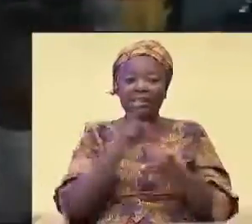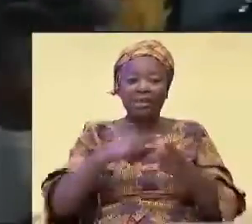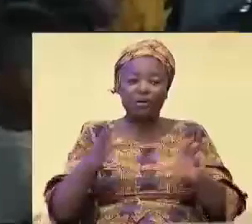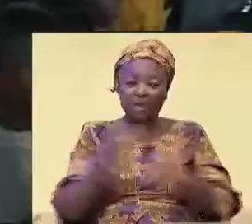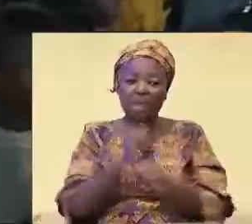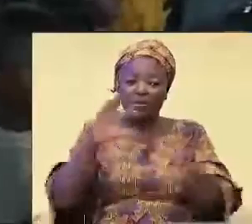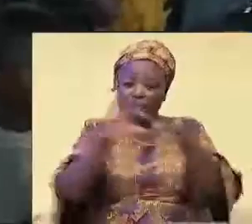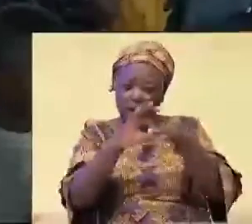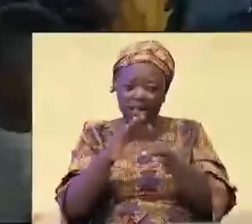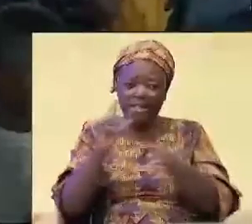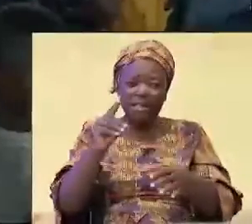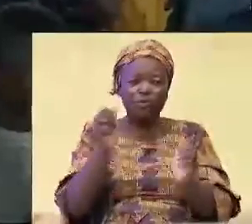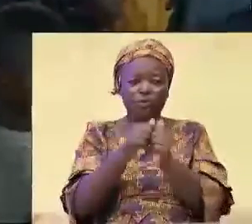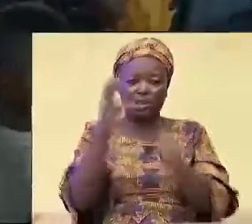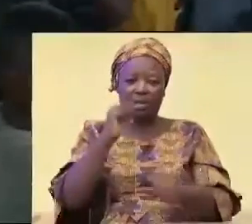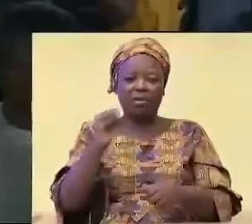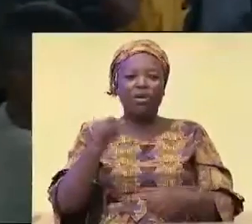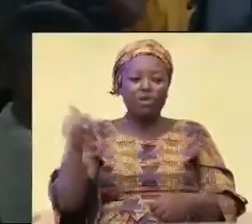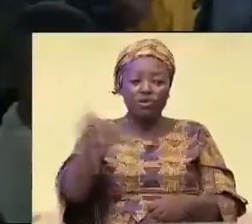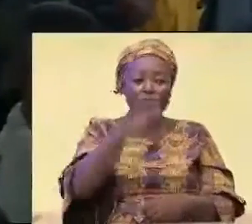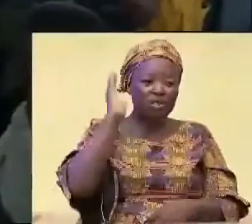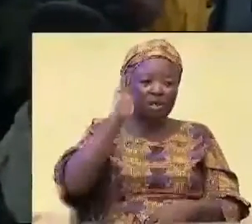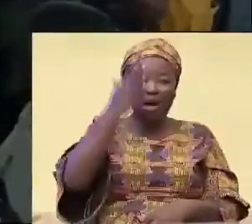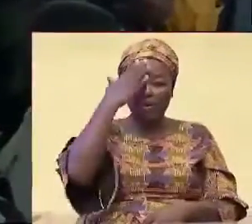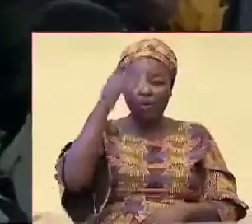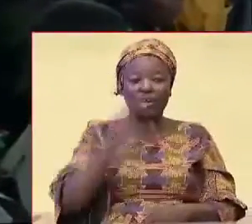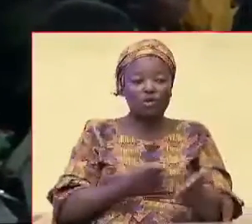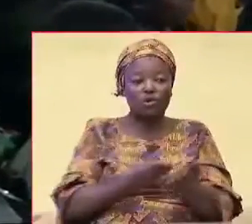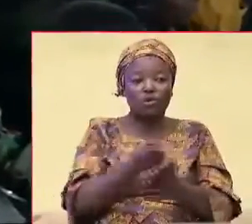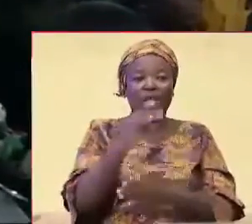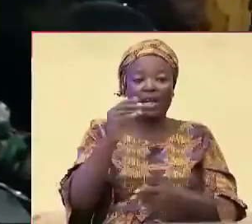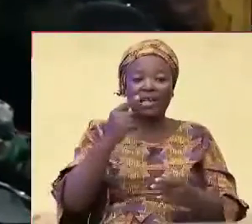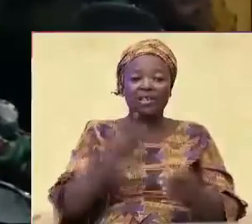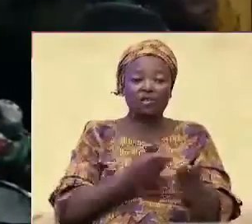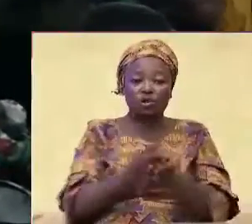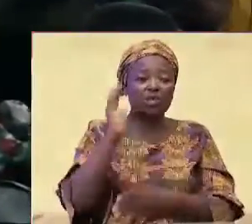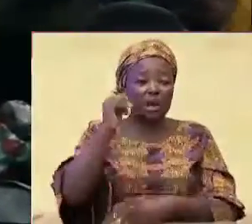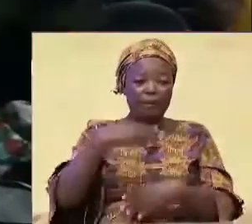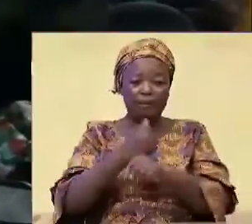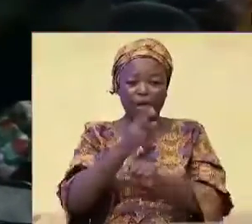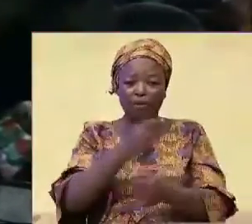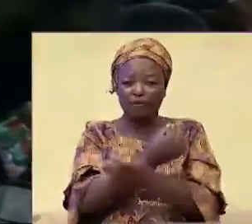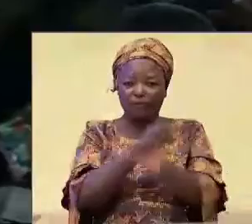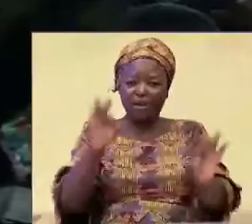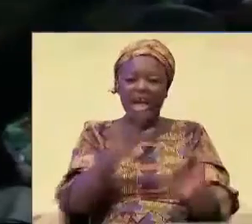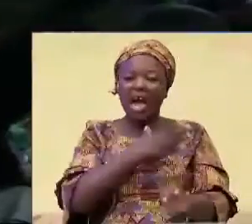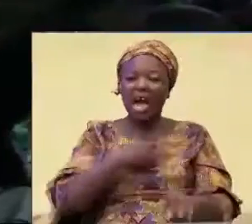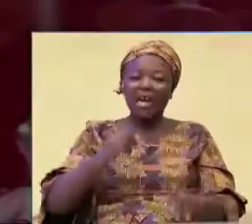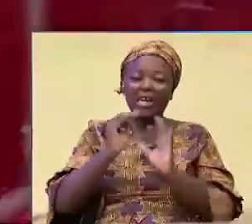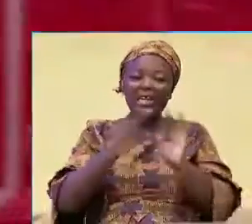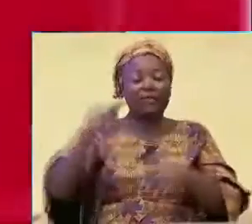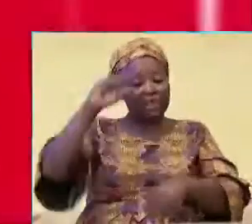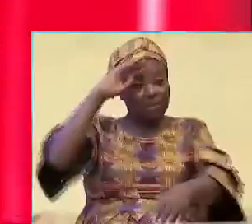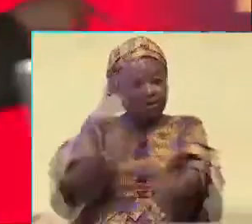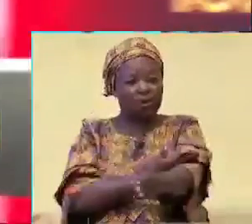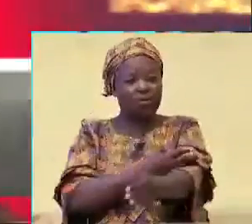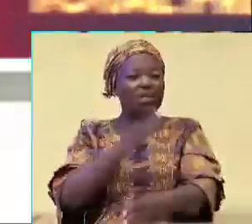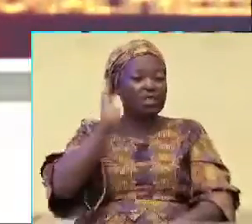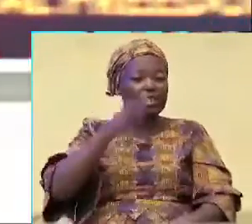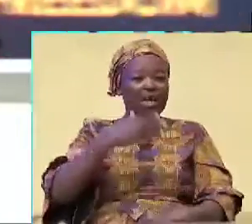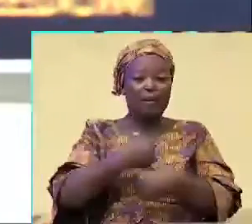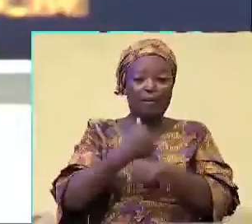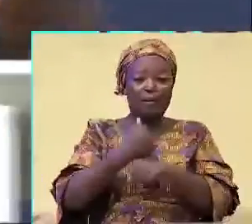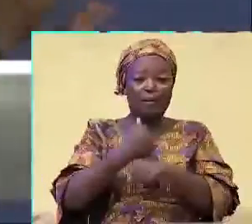connected with him, he shall know the truth, and the truth shall make you free. And if the